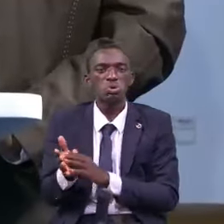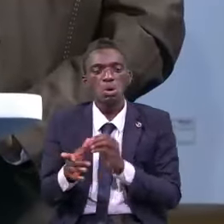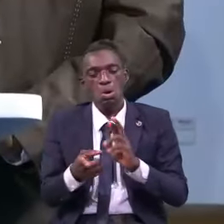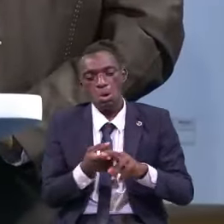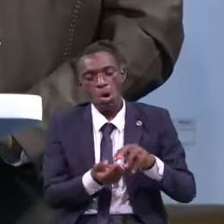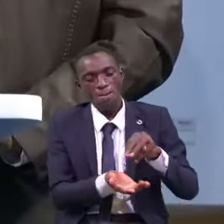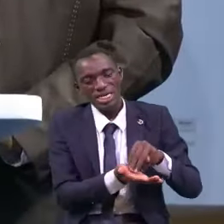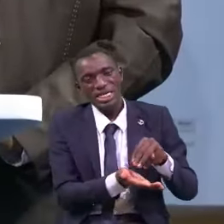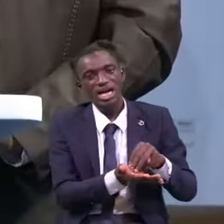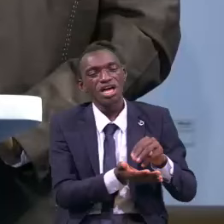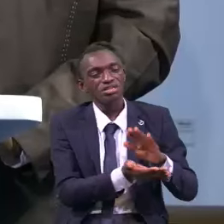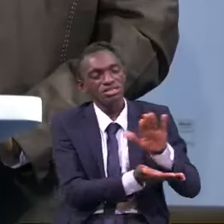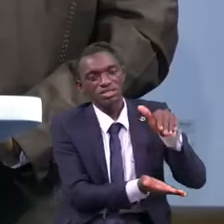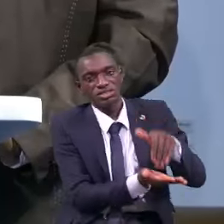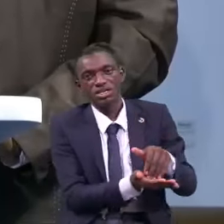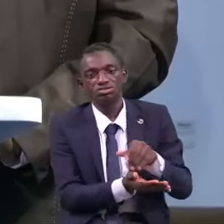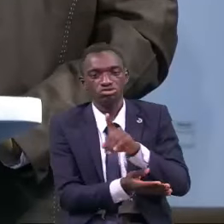write, it would be good to include it.